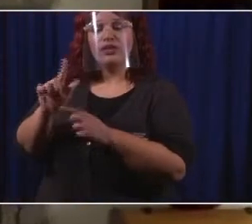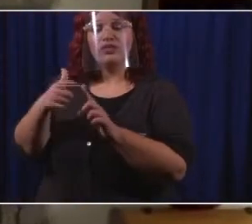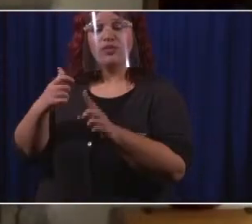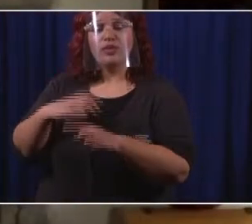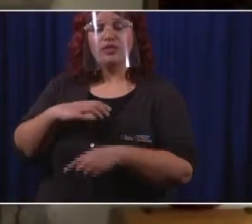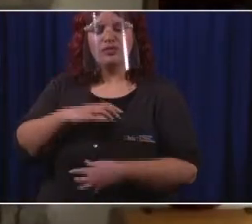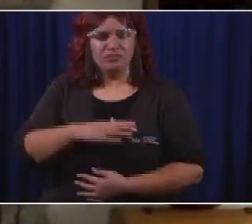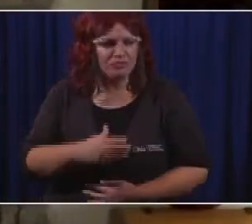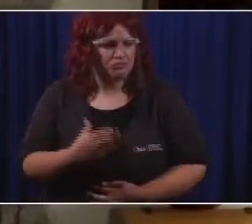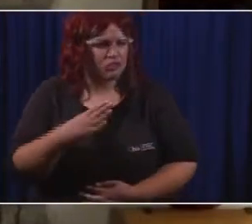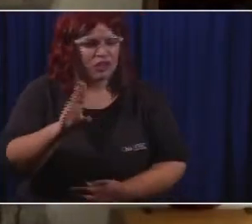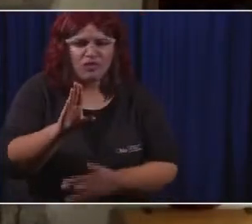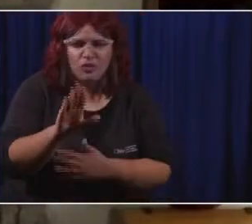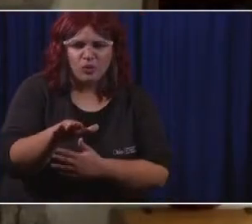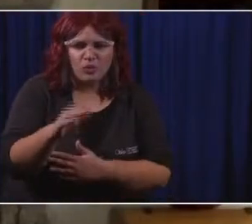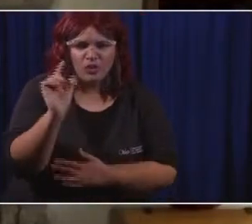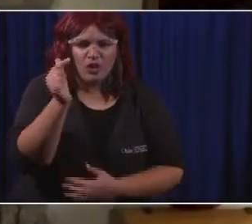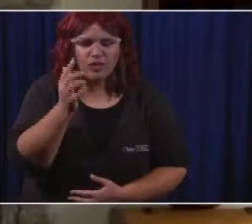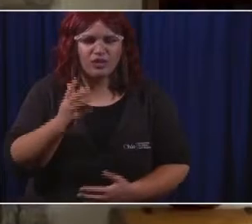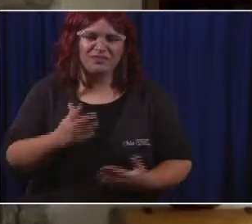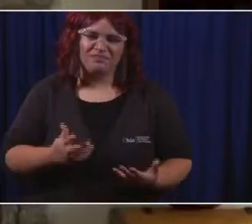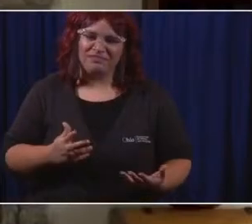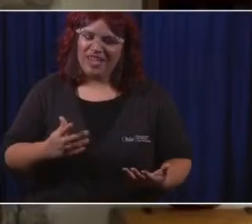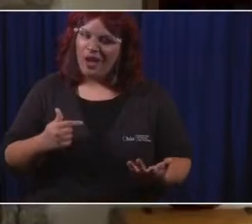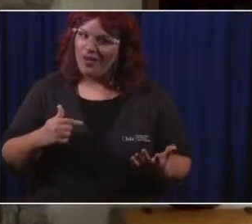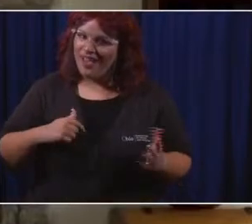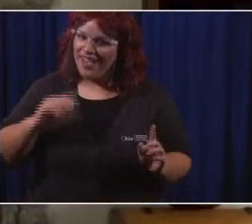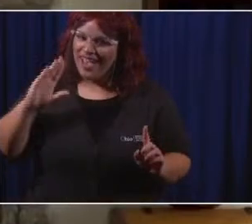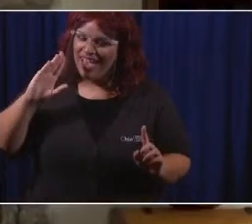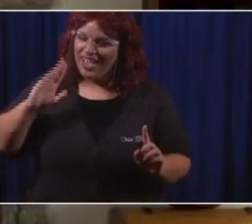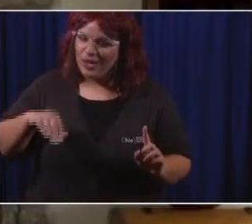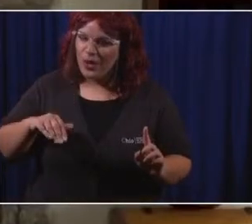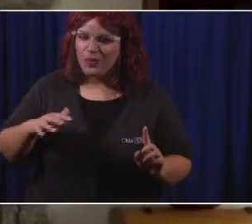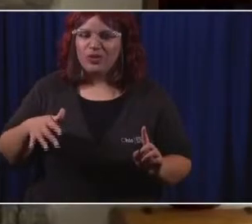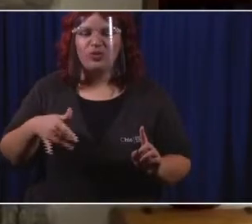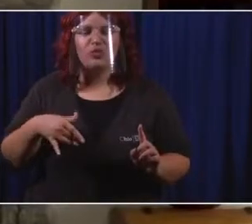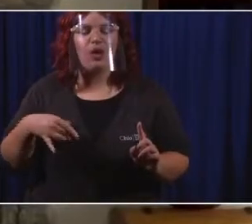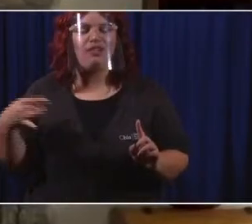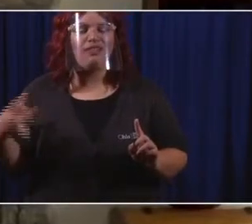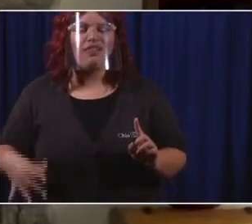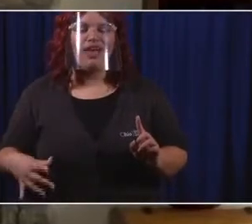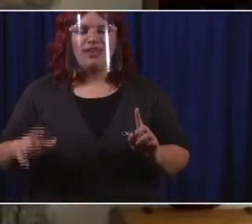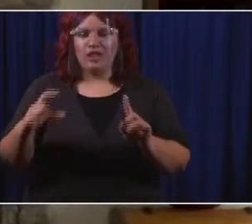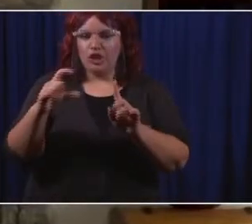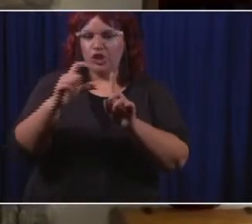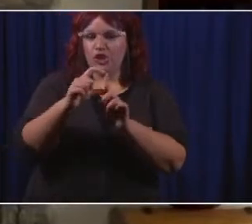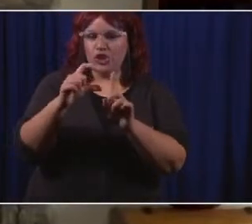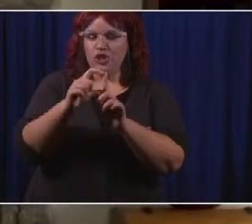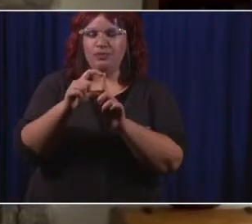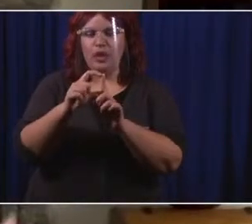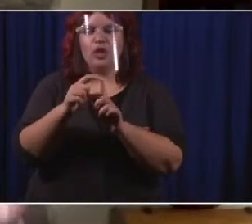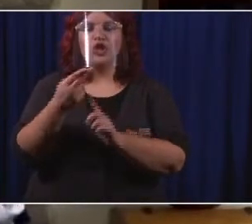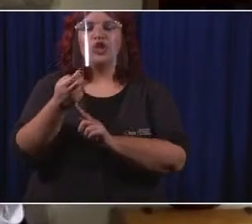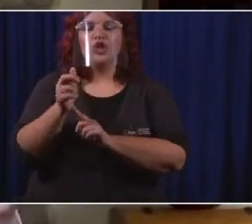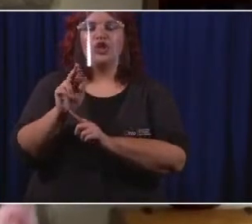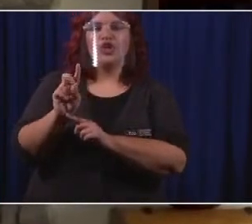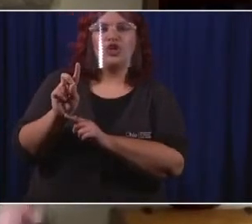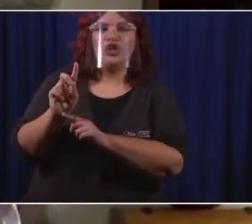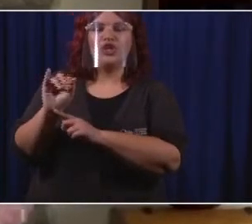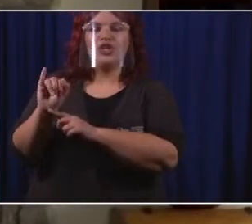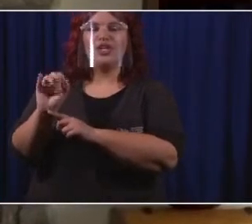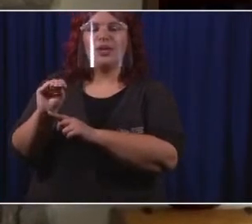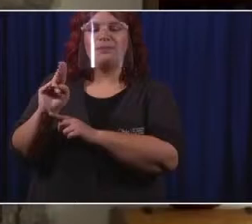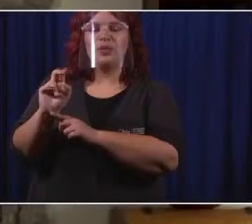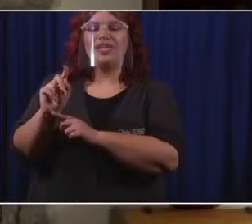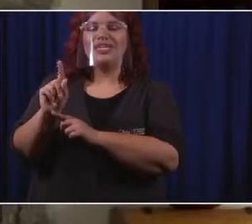you. So I know you're not a fan of the phrase herd immunity. You prefer community immunity. So my question's sort of along